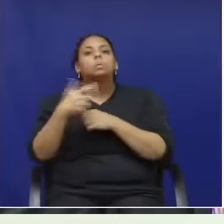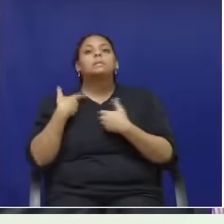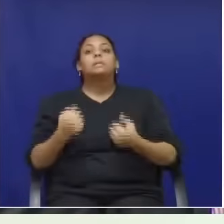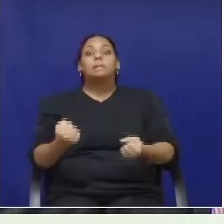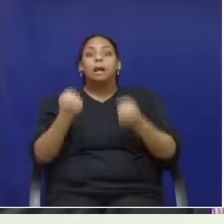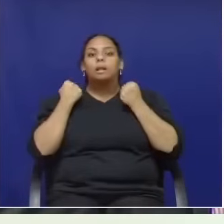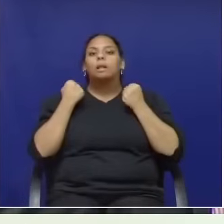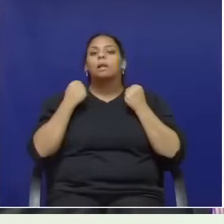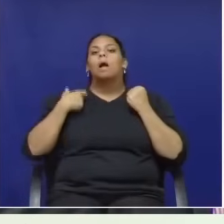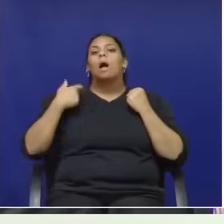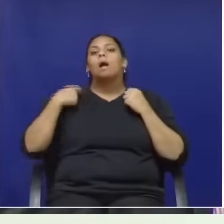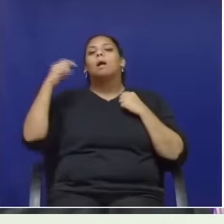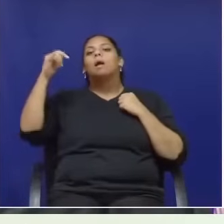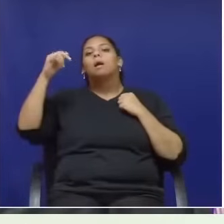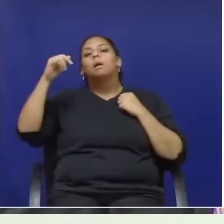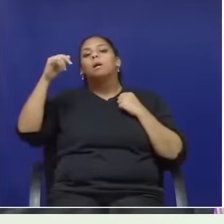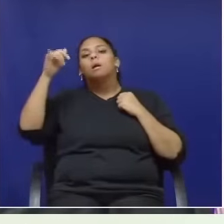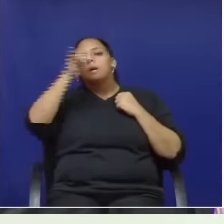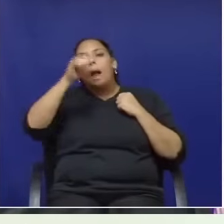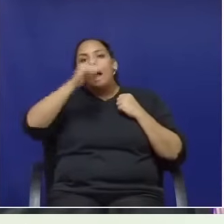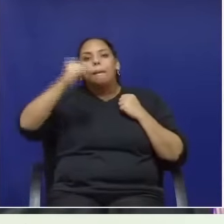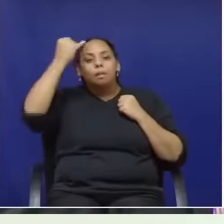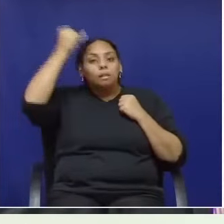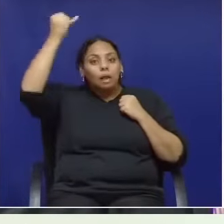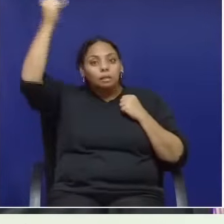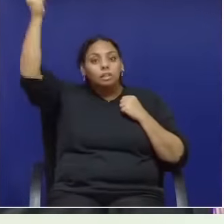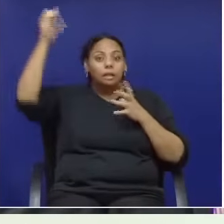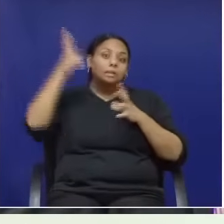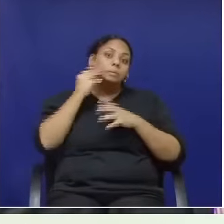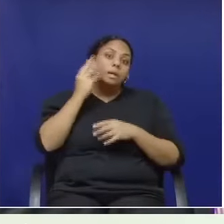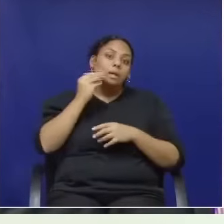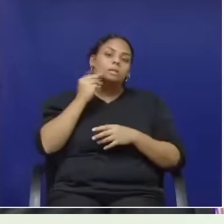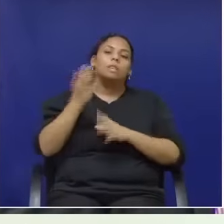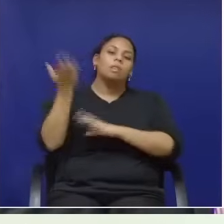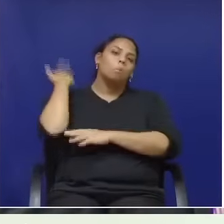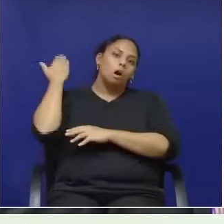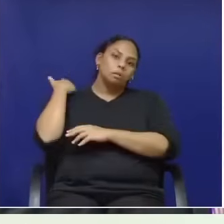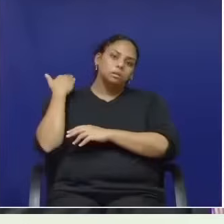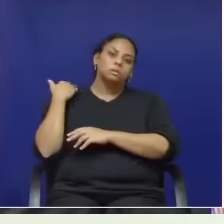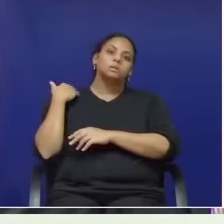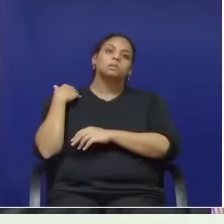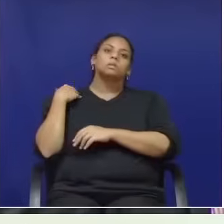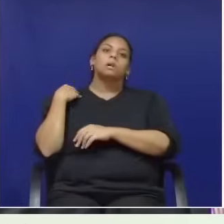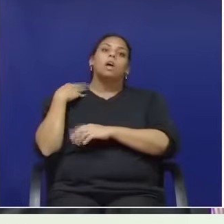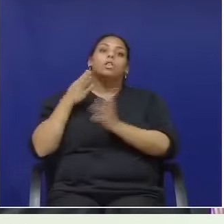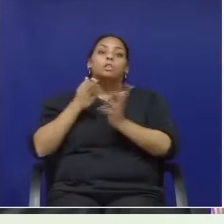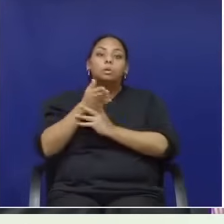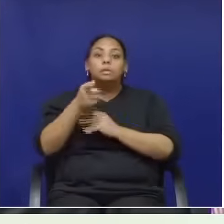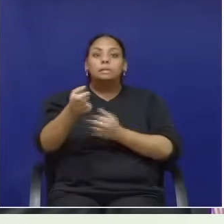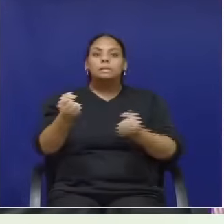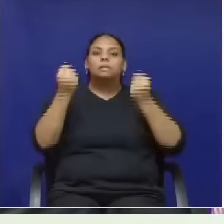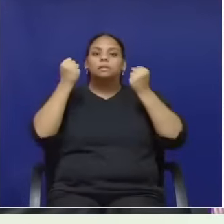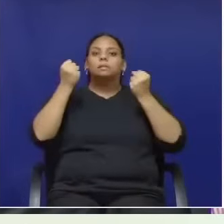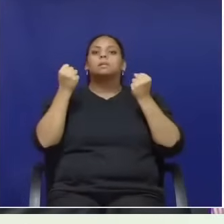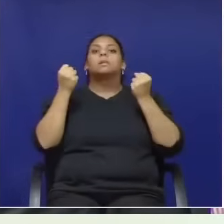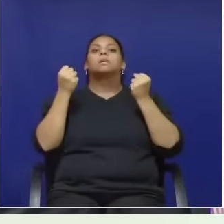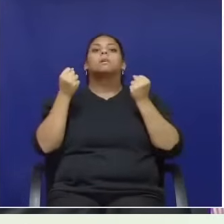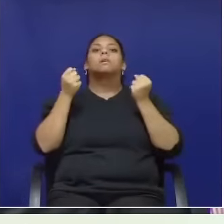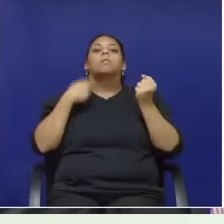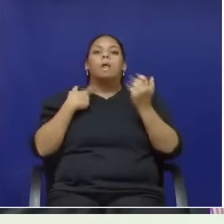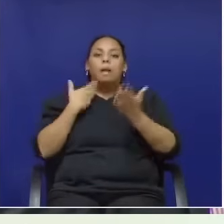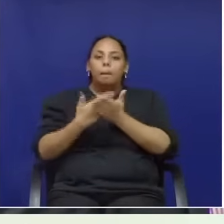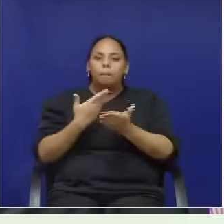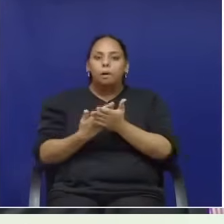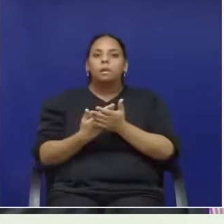crime intelligence, which had experienced challenges in the past. And it is through this strengthening of our intelligence